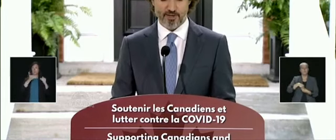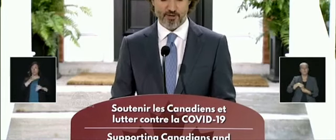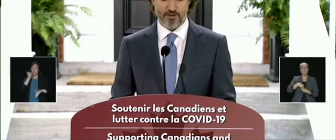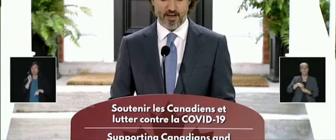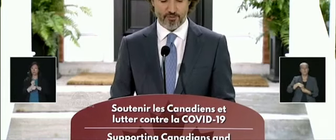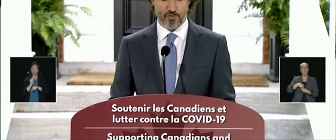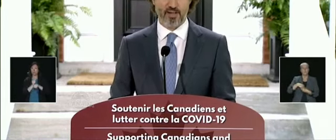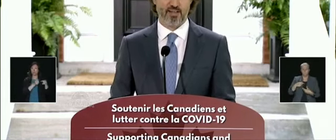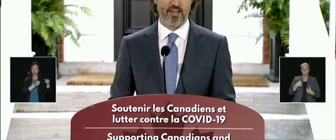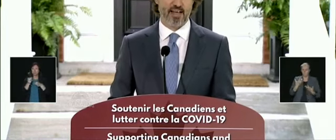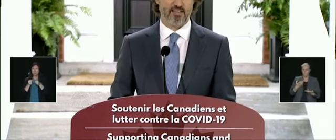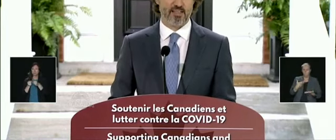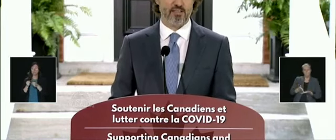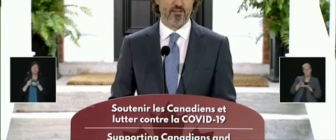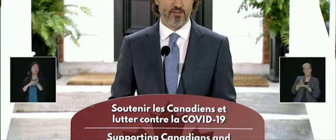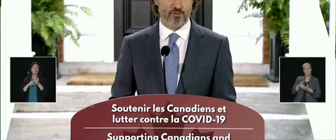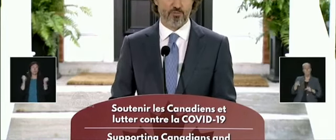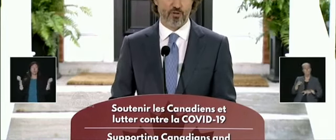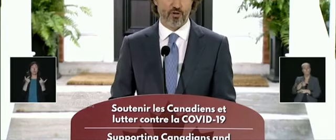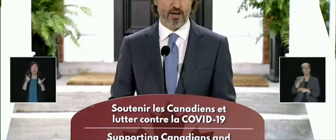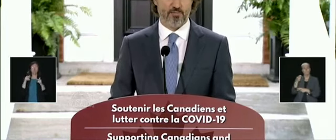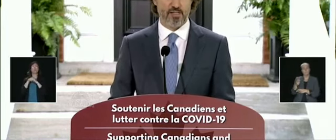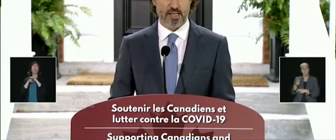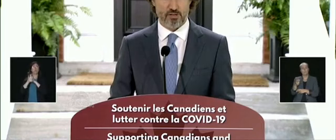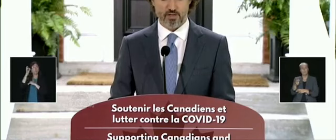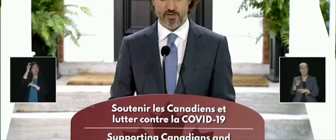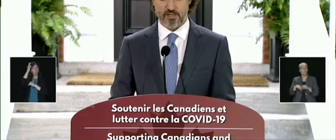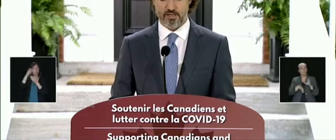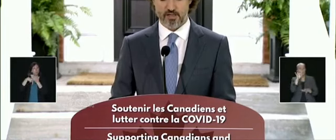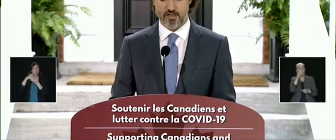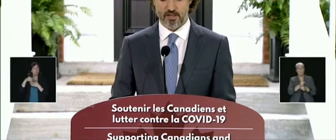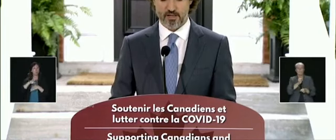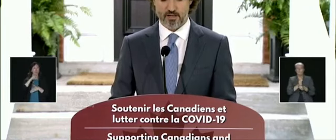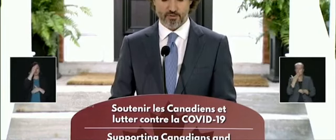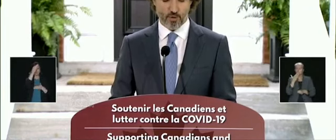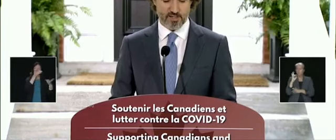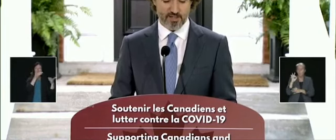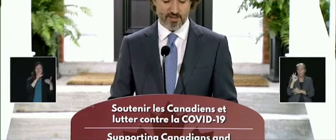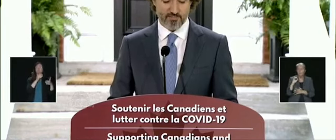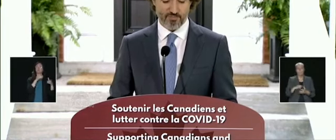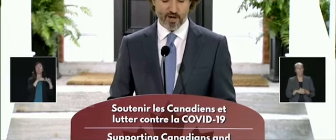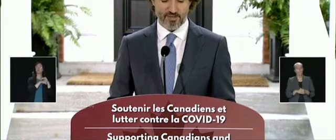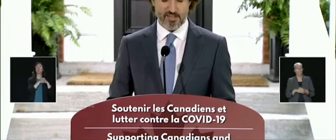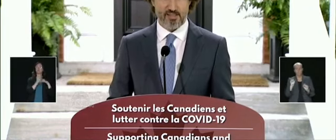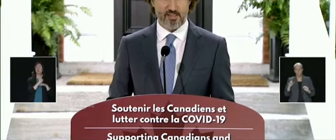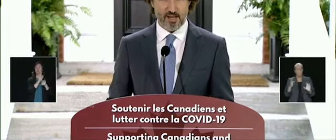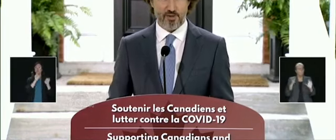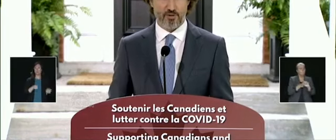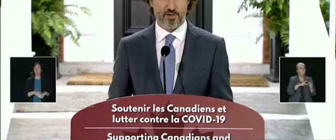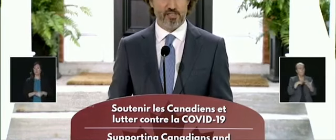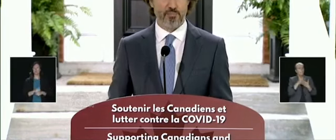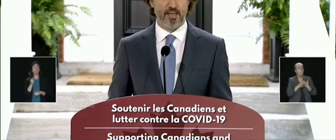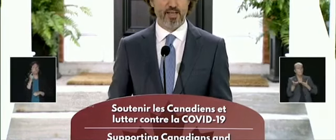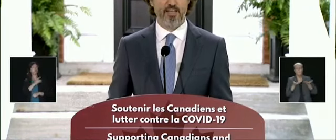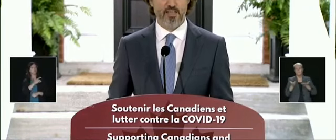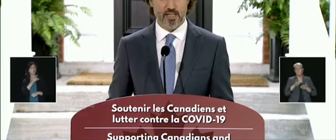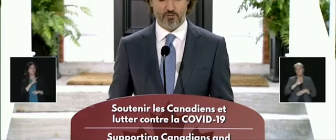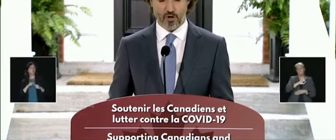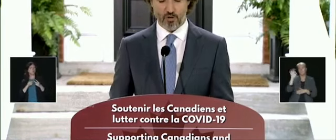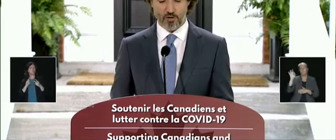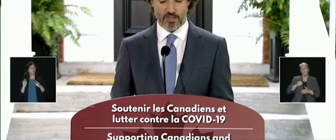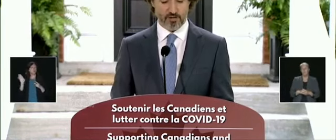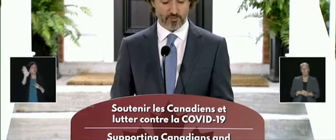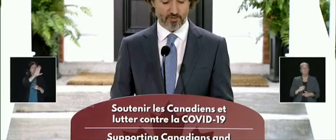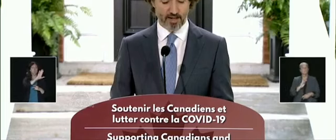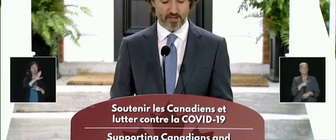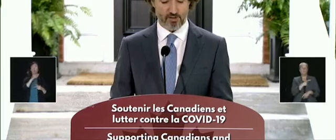and make sure everyone can access federal programs and services. Of course, provinces and territories play a lead